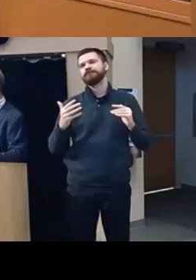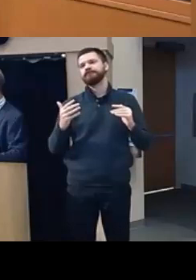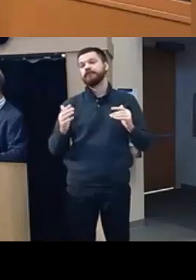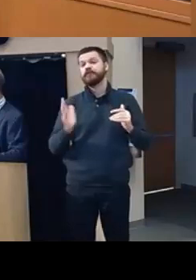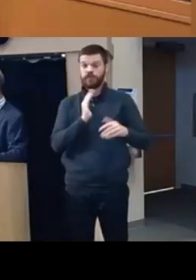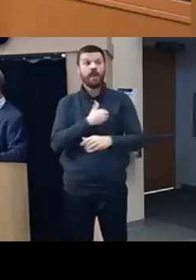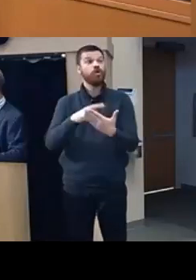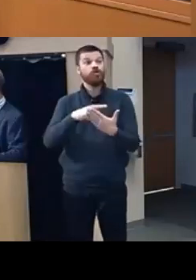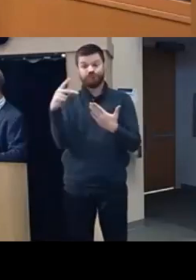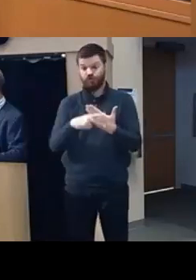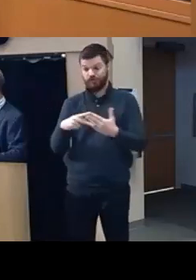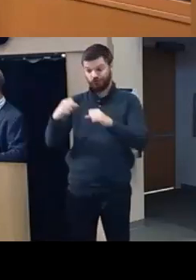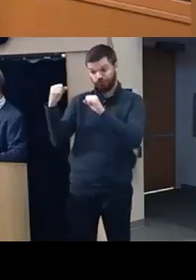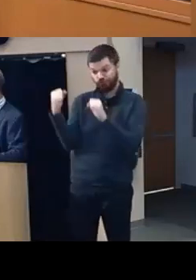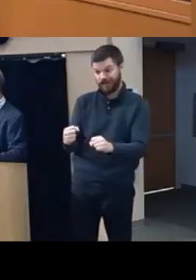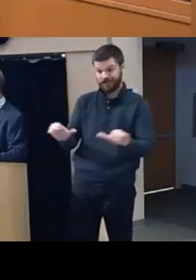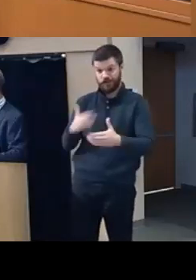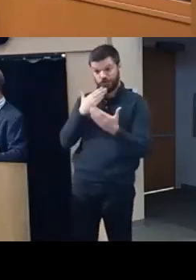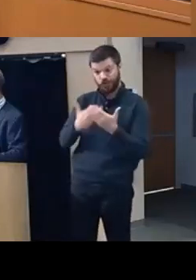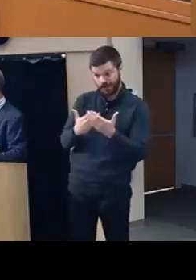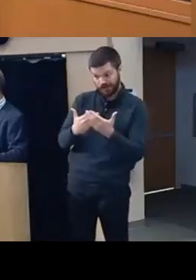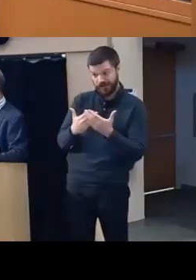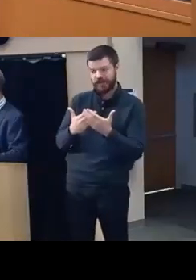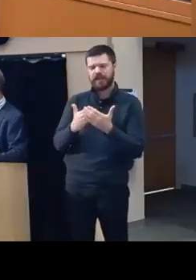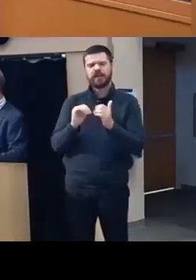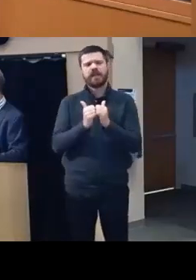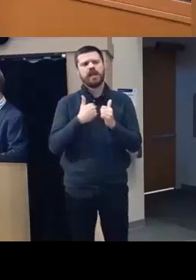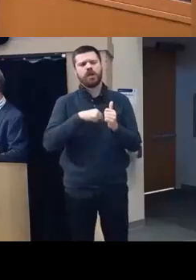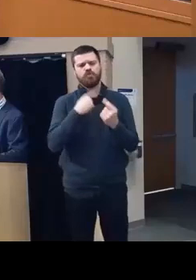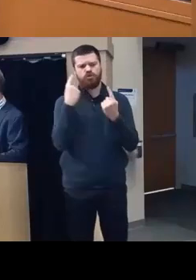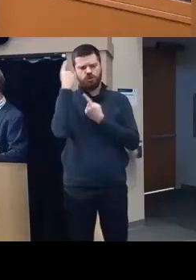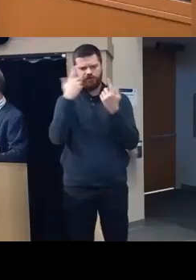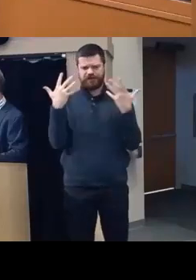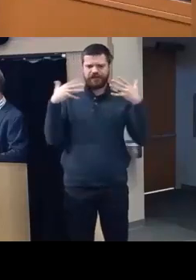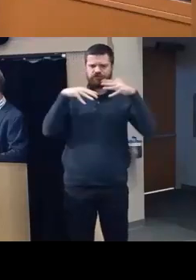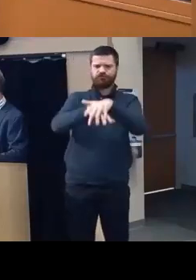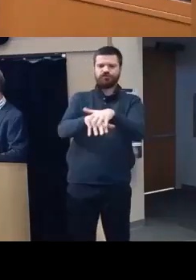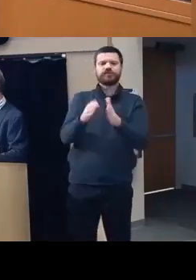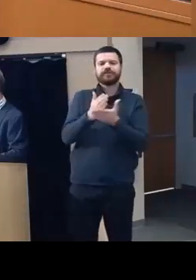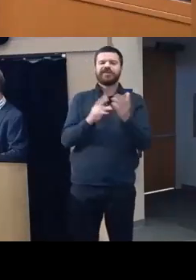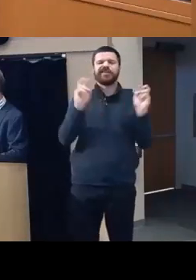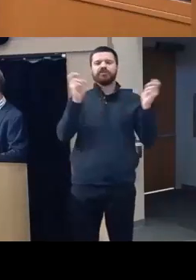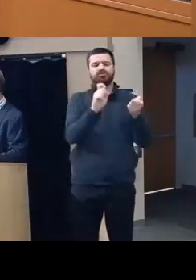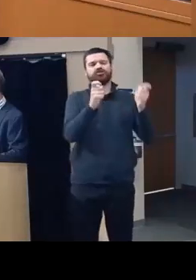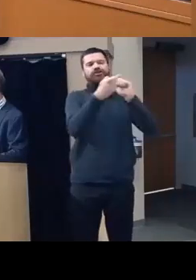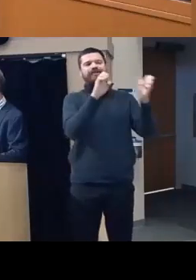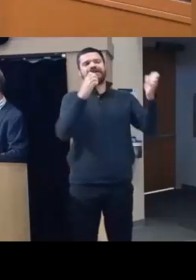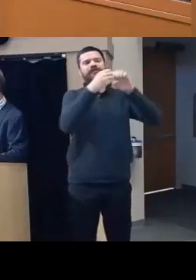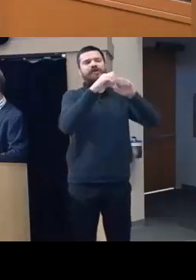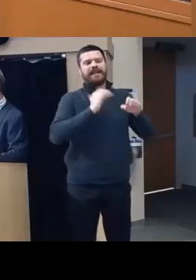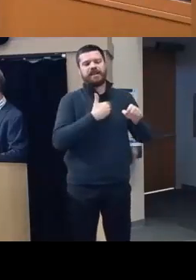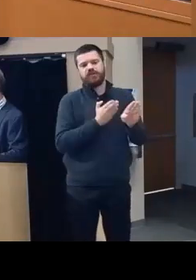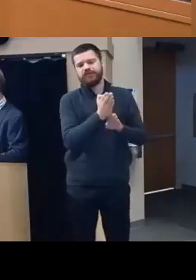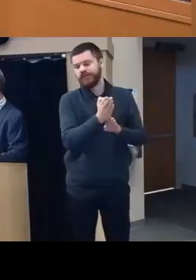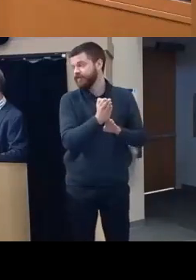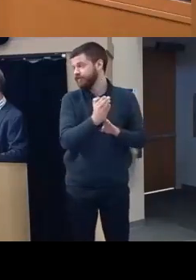program has done well and thoughtful integration of some of the sort of changes and evolution in the field. And